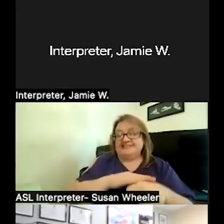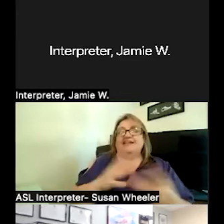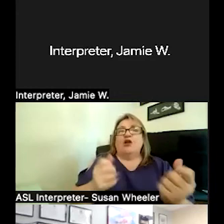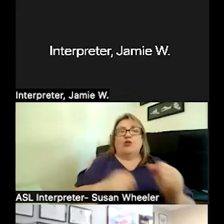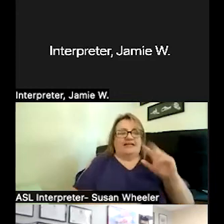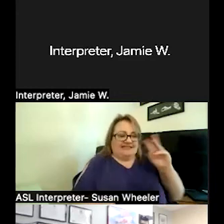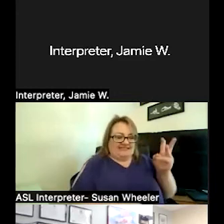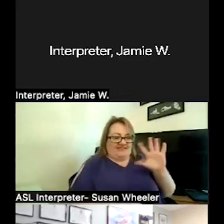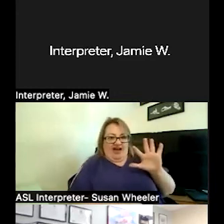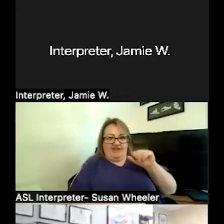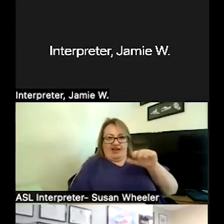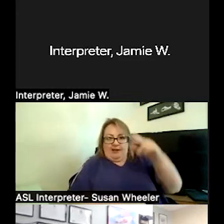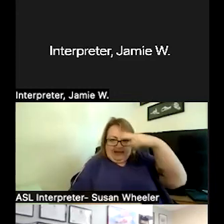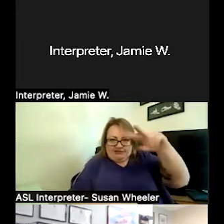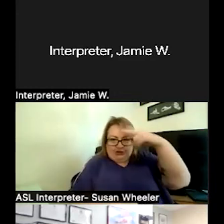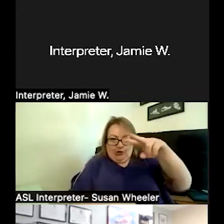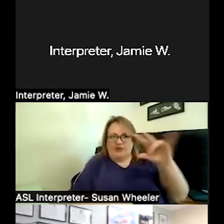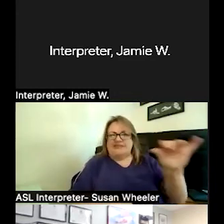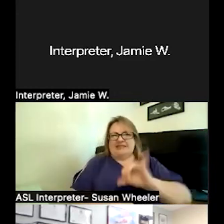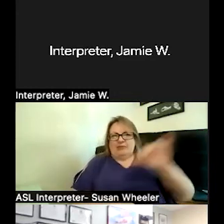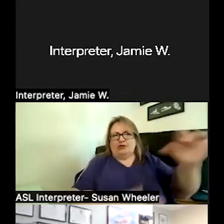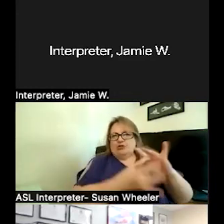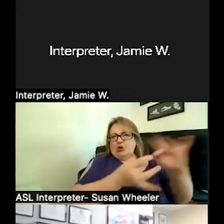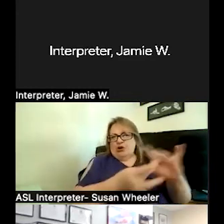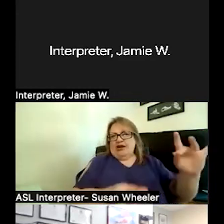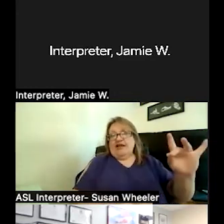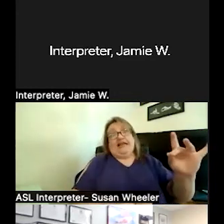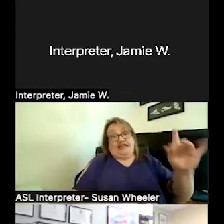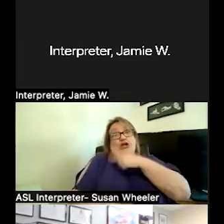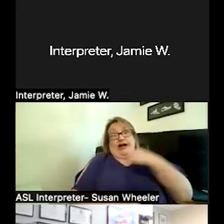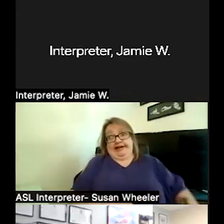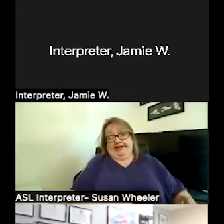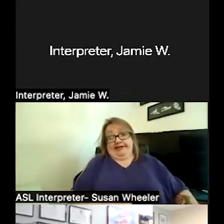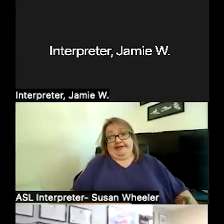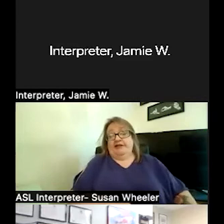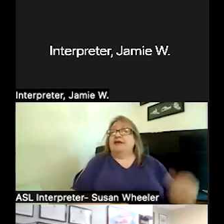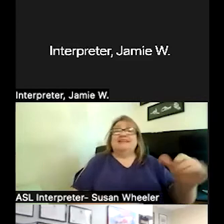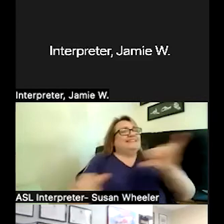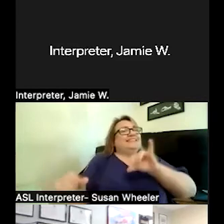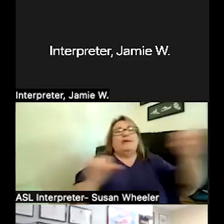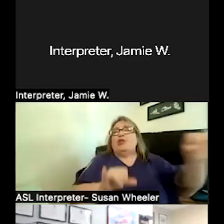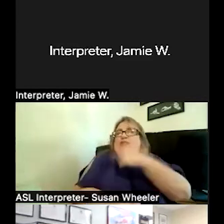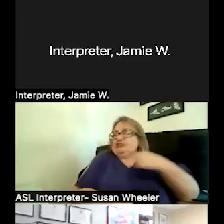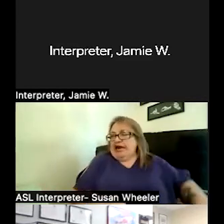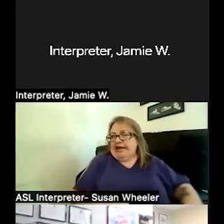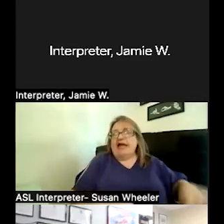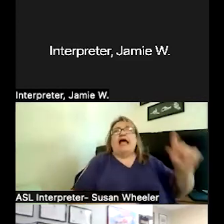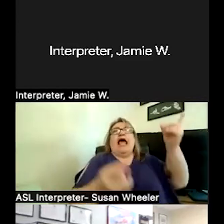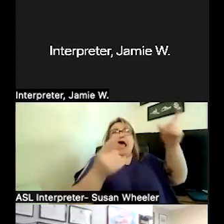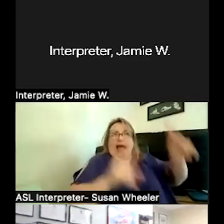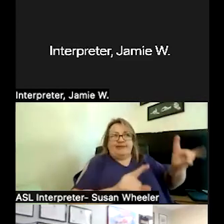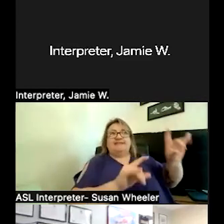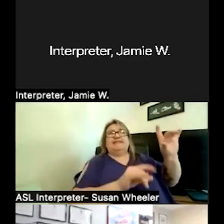and a similar story there is China. When the Spanish took over Mexico a couple hundred years